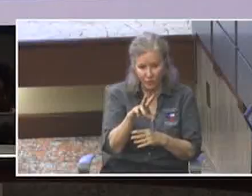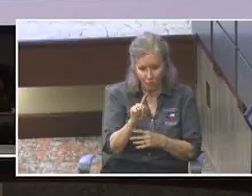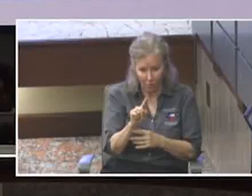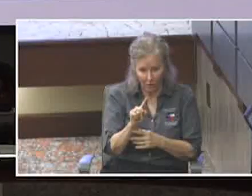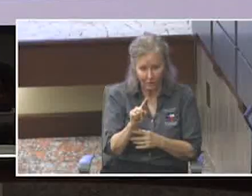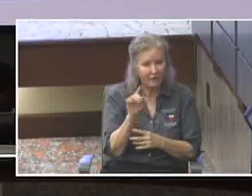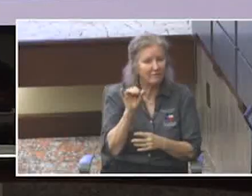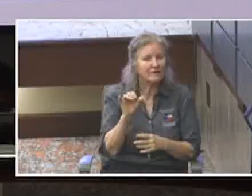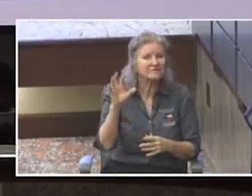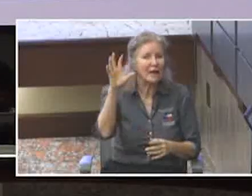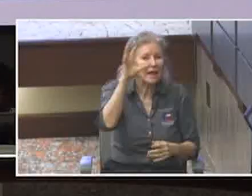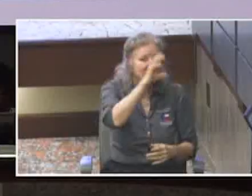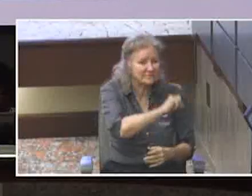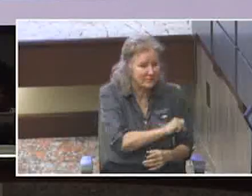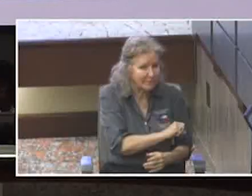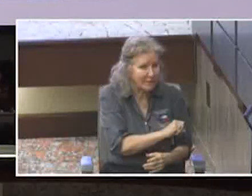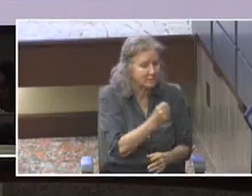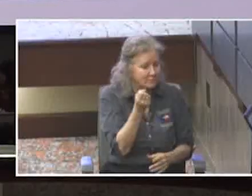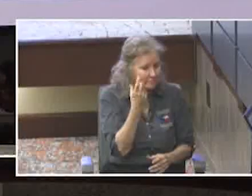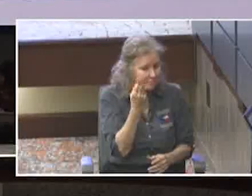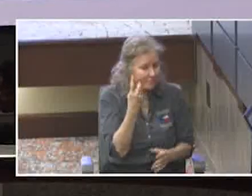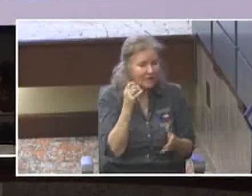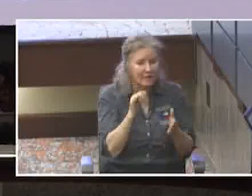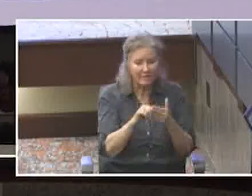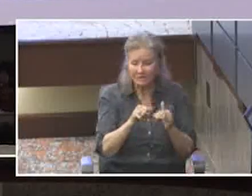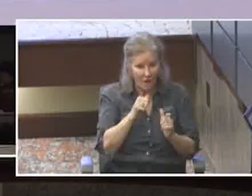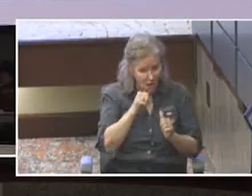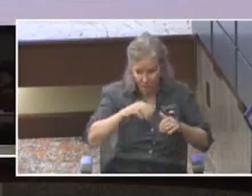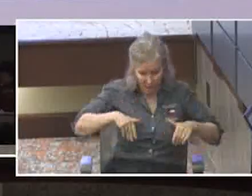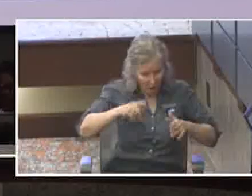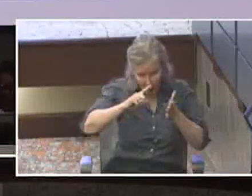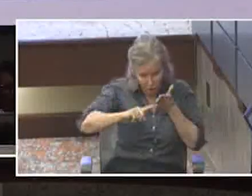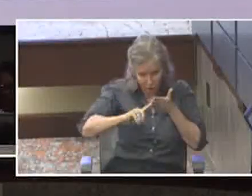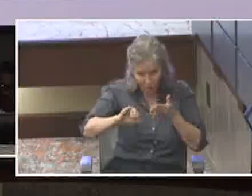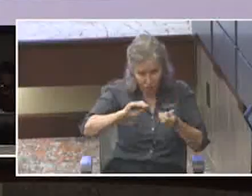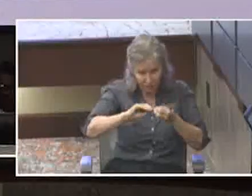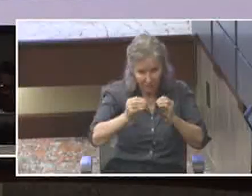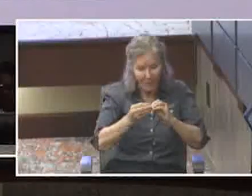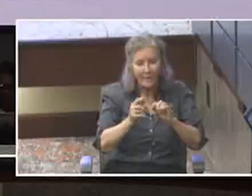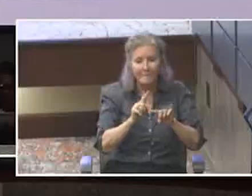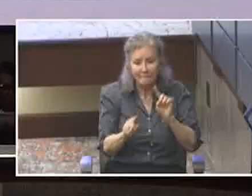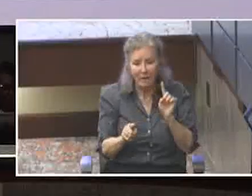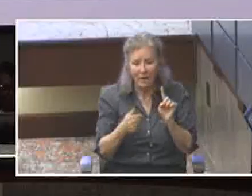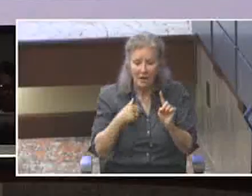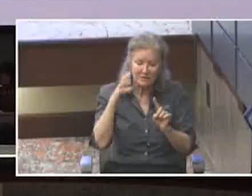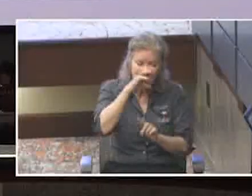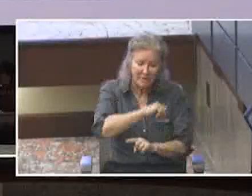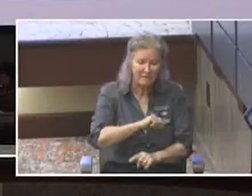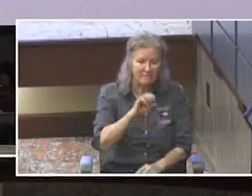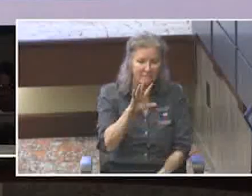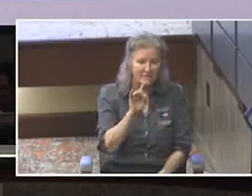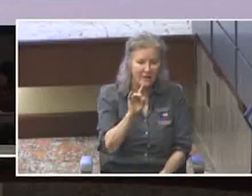these are estimated and unaudited numbers, but we are estimated to be at about